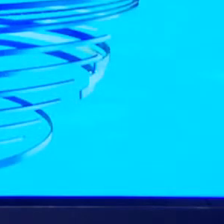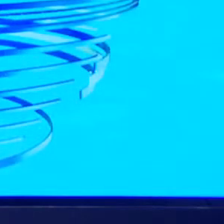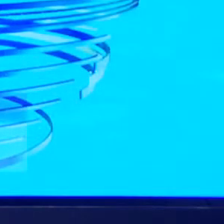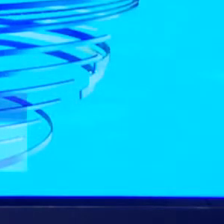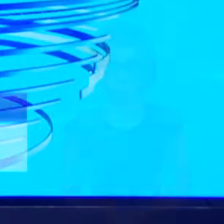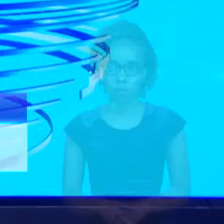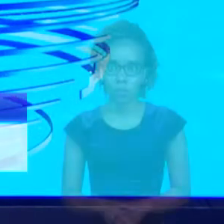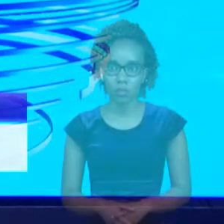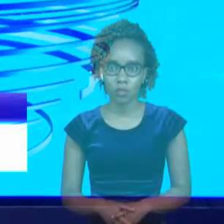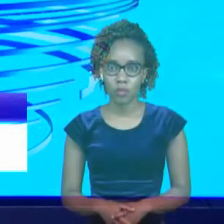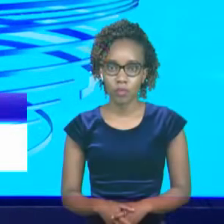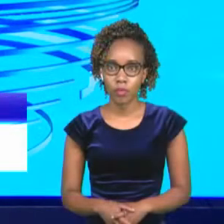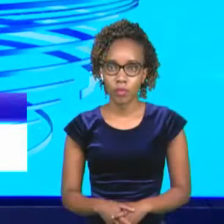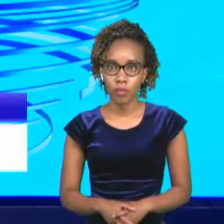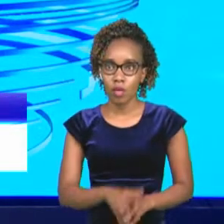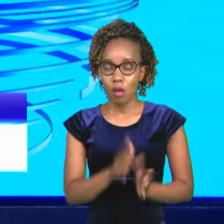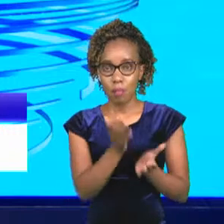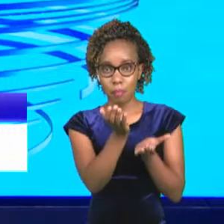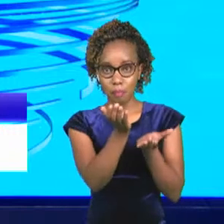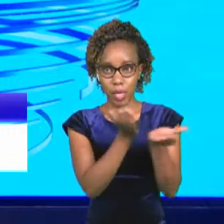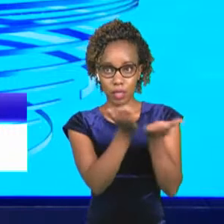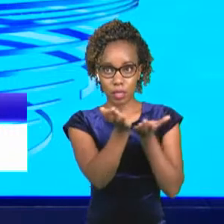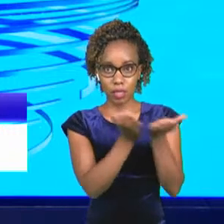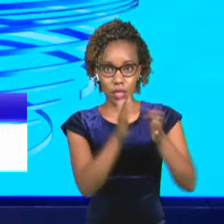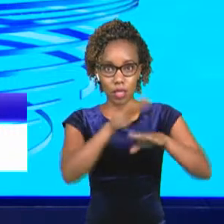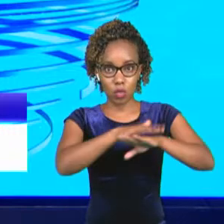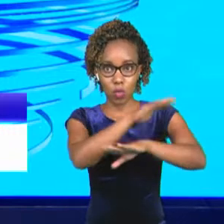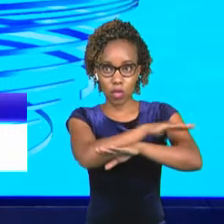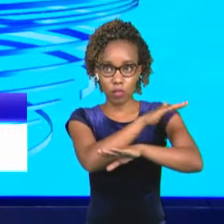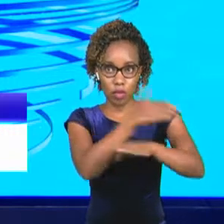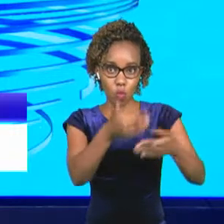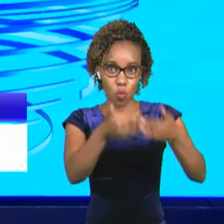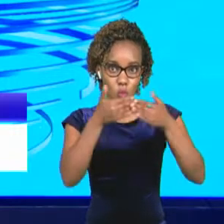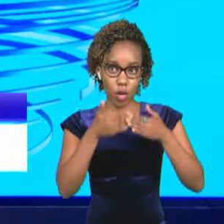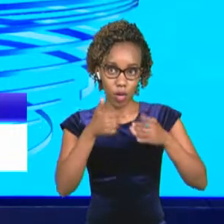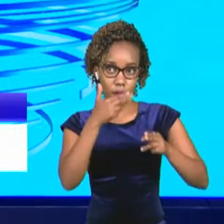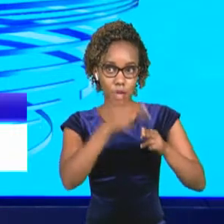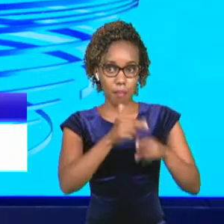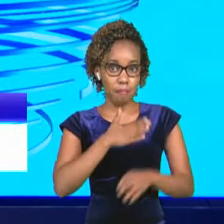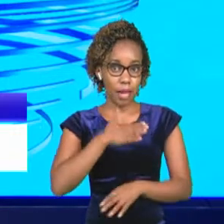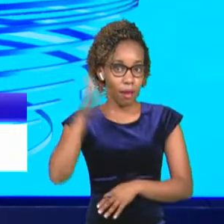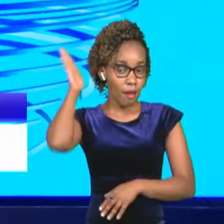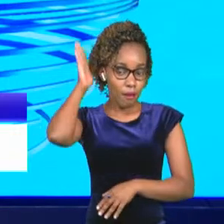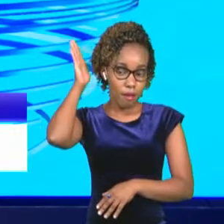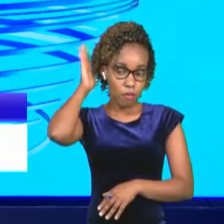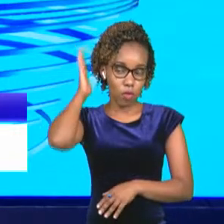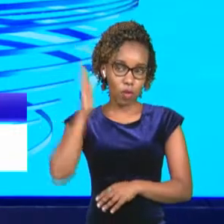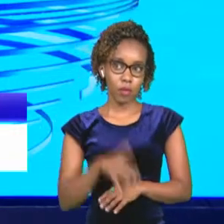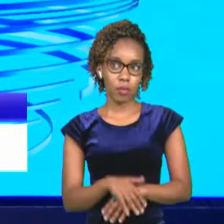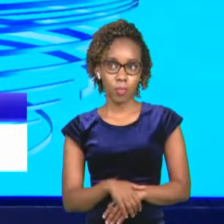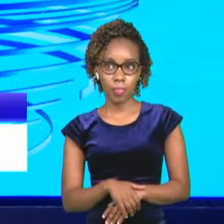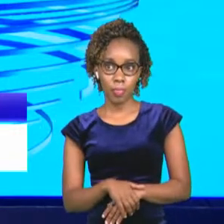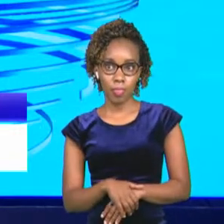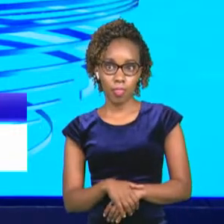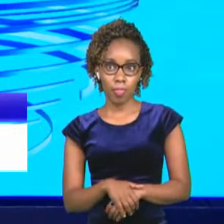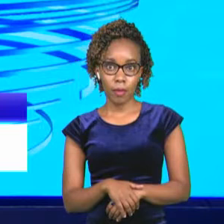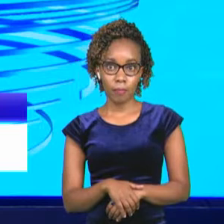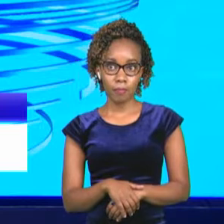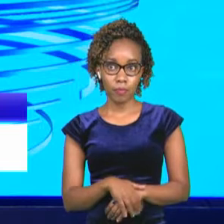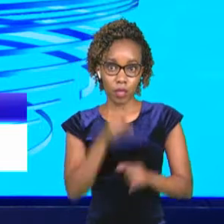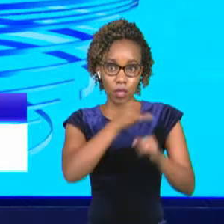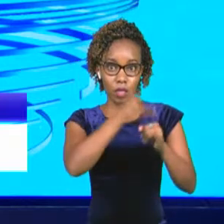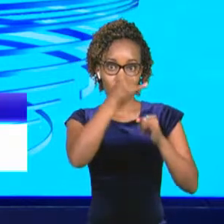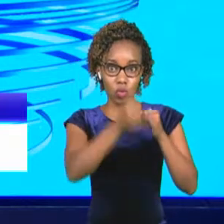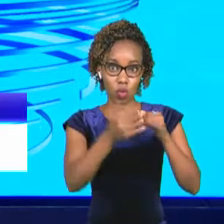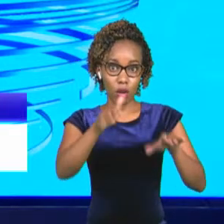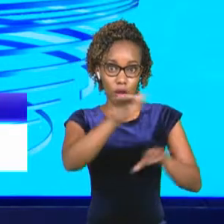This is the latest from the world of commerce. Good evening and welcome. My name is Clifford Ndubi. Now, the launch of the first comprehensive insurance